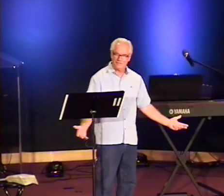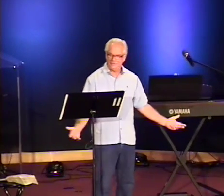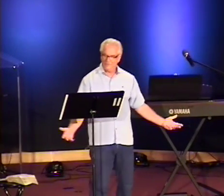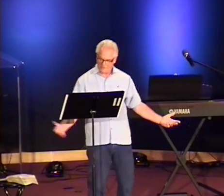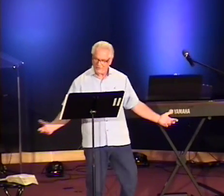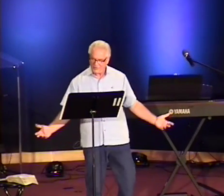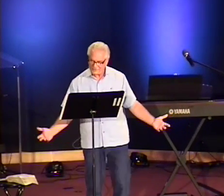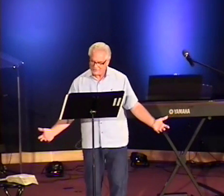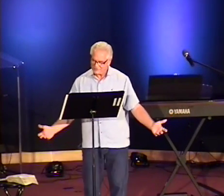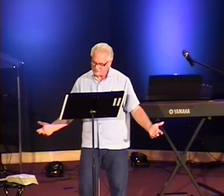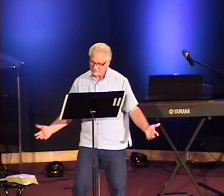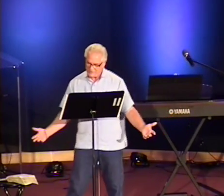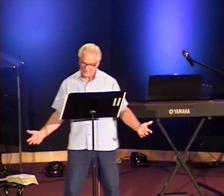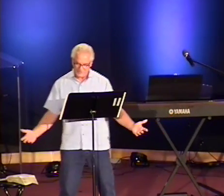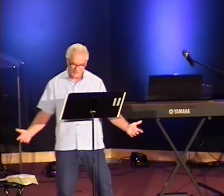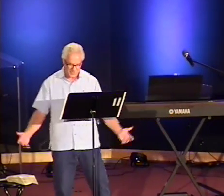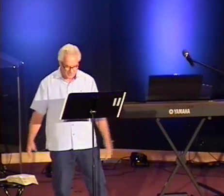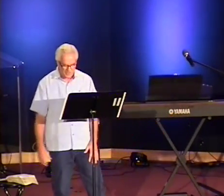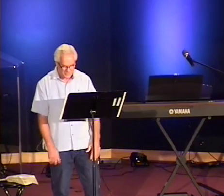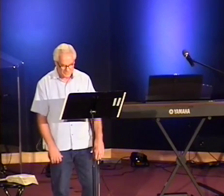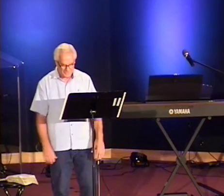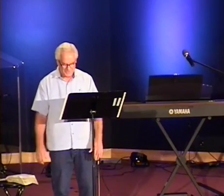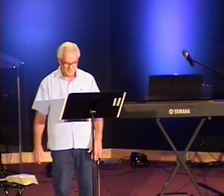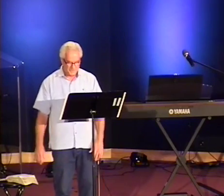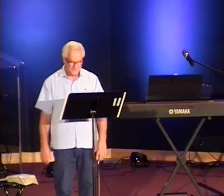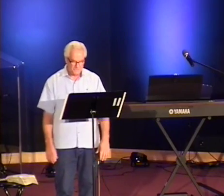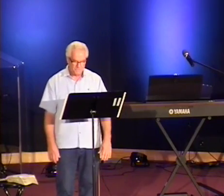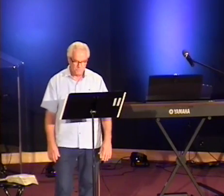you? My pleasure, my pleasure. You got to smile.